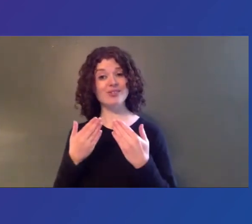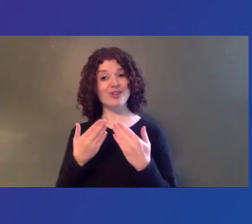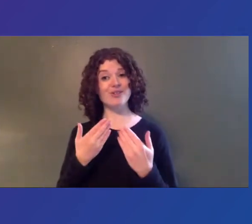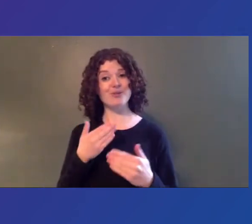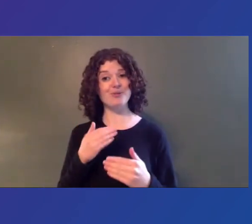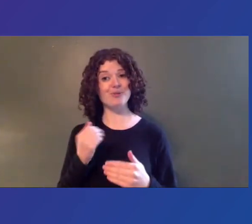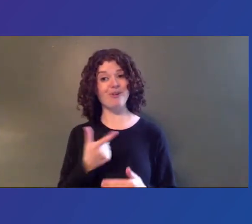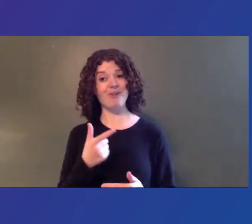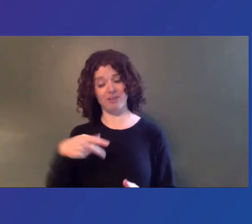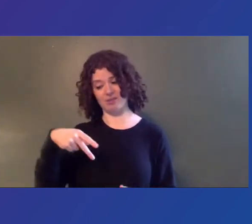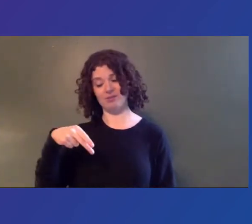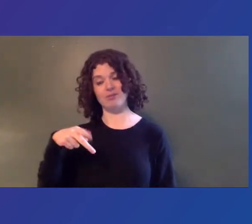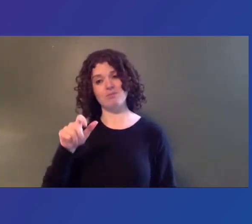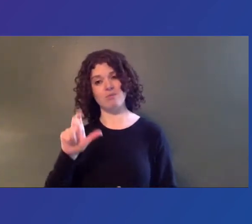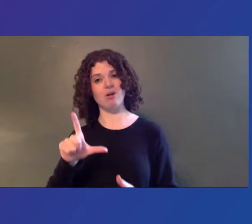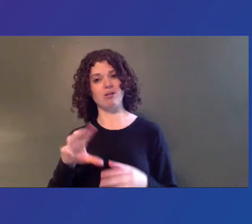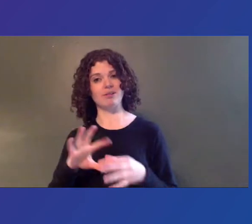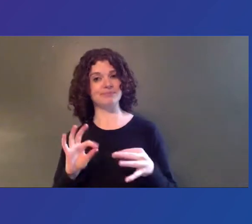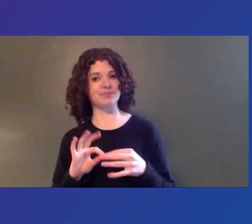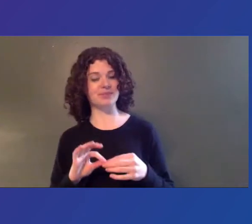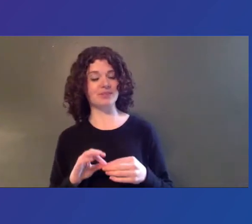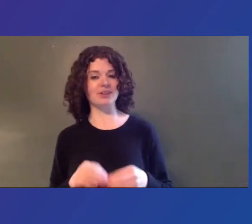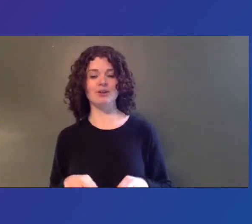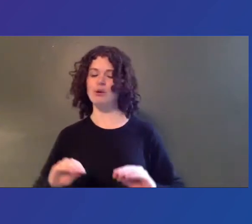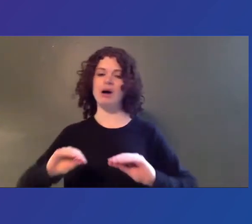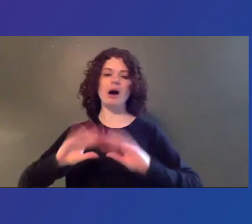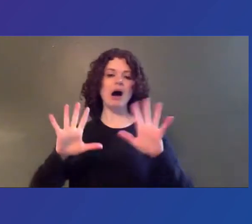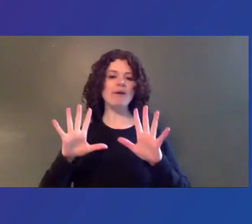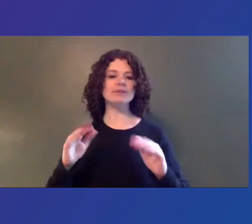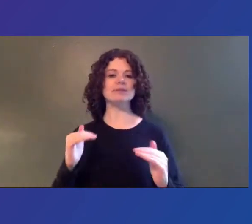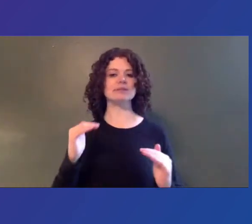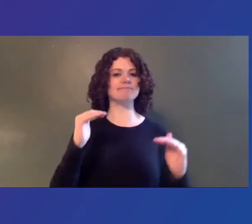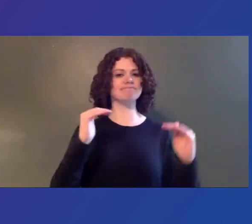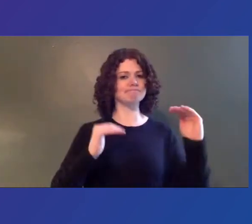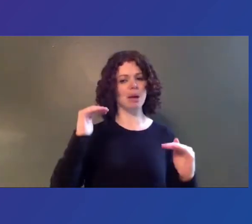Obviously, there was a lot of juggling involved, and